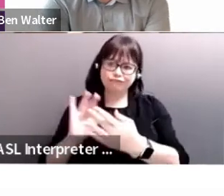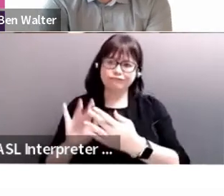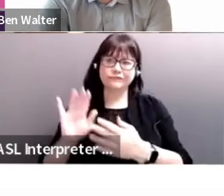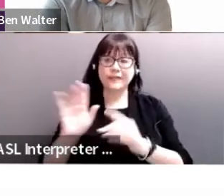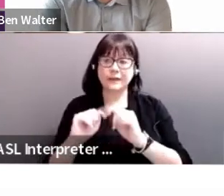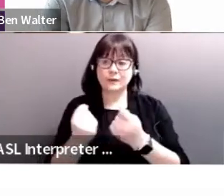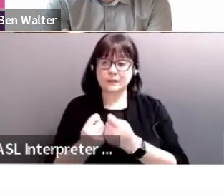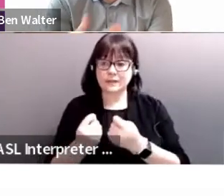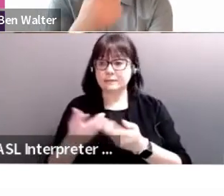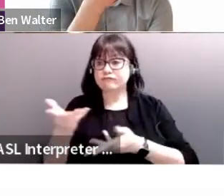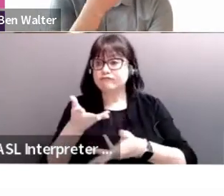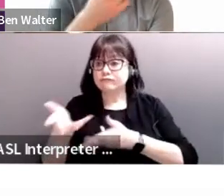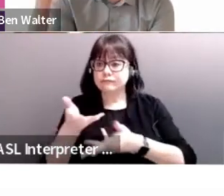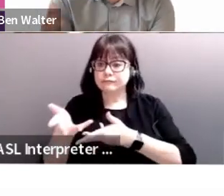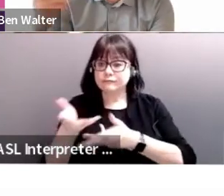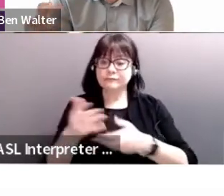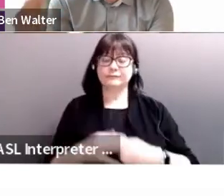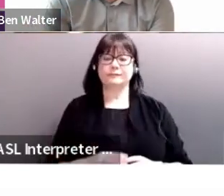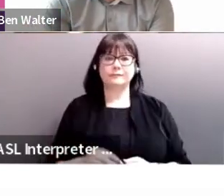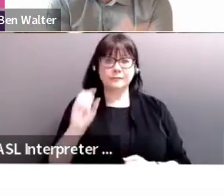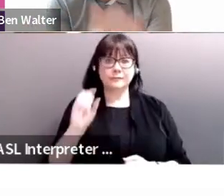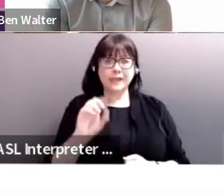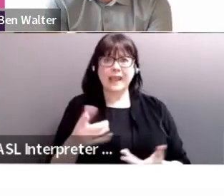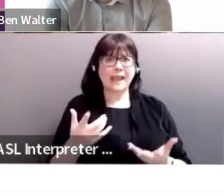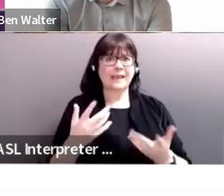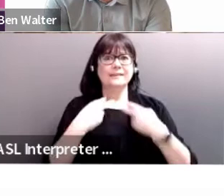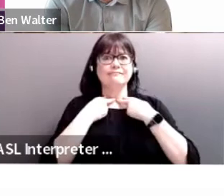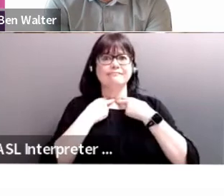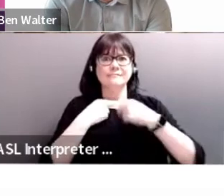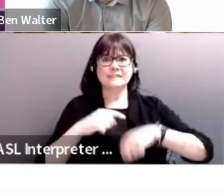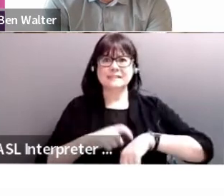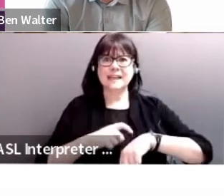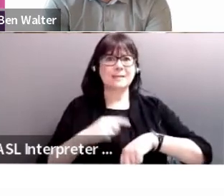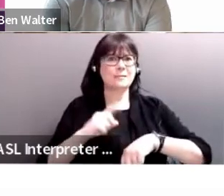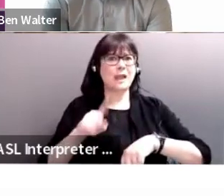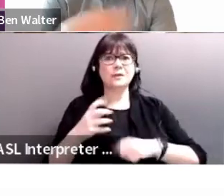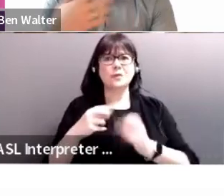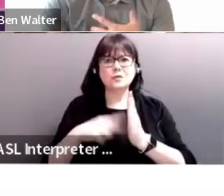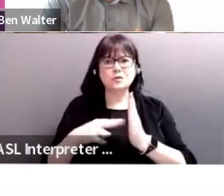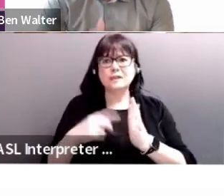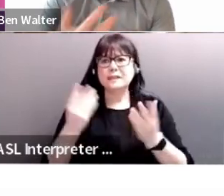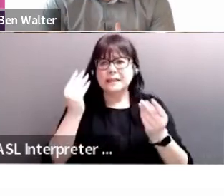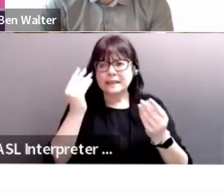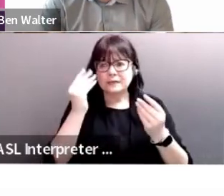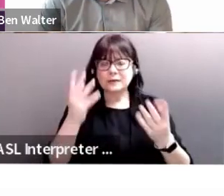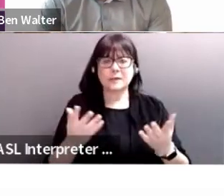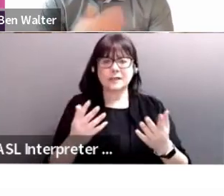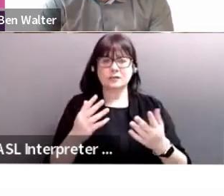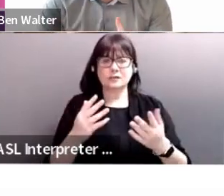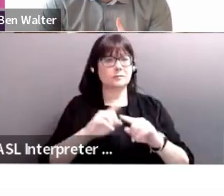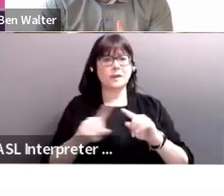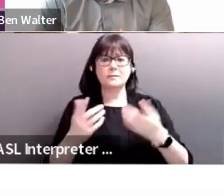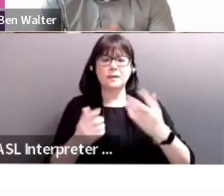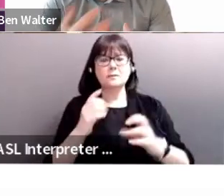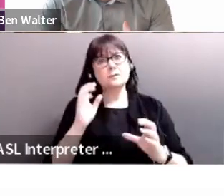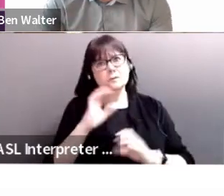it difficult for you, right? If you're time strapped, you want to just quickly find out information about the MyTax programs, for example, you may be searching for a lot longer, trying to